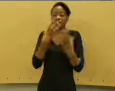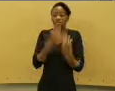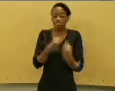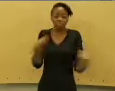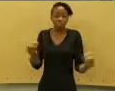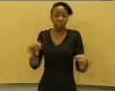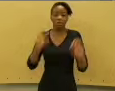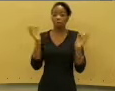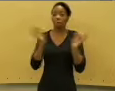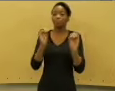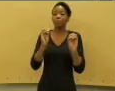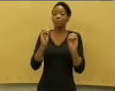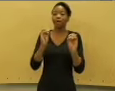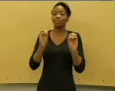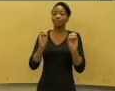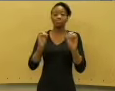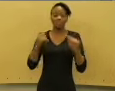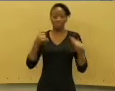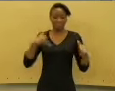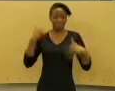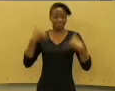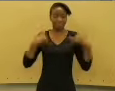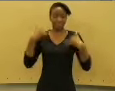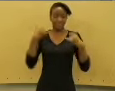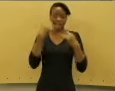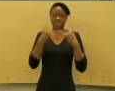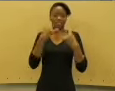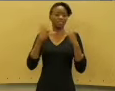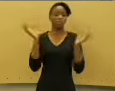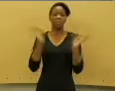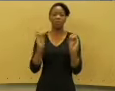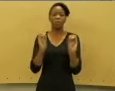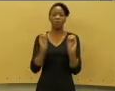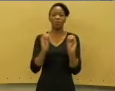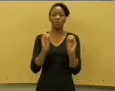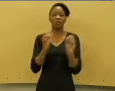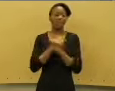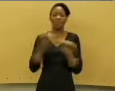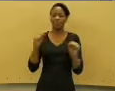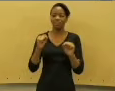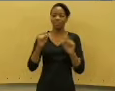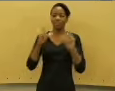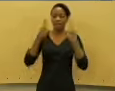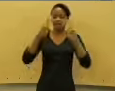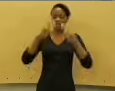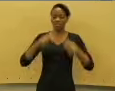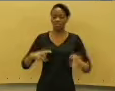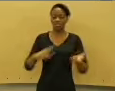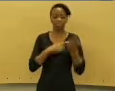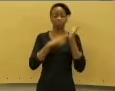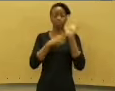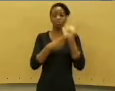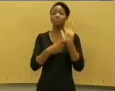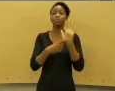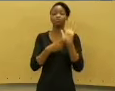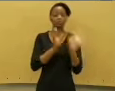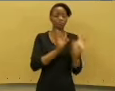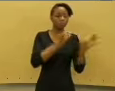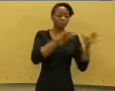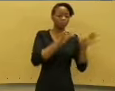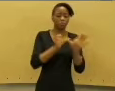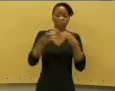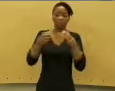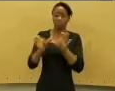having had an orgasm. Research shows that out of all the groups, cis-het